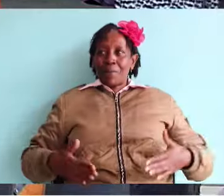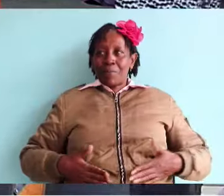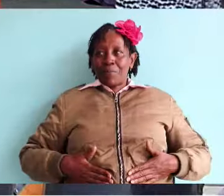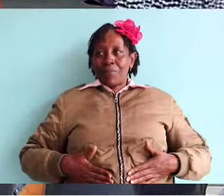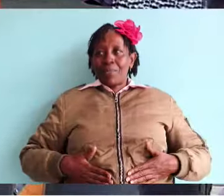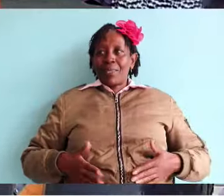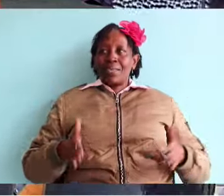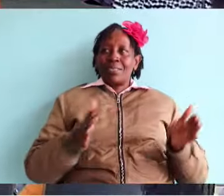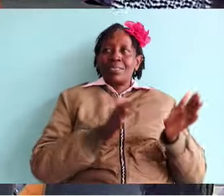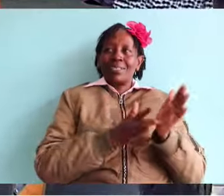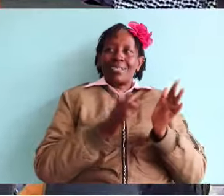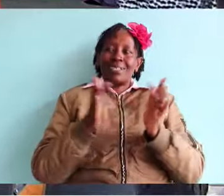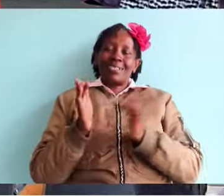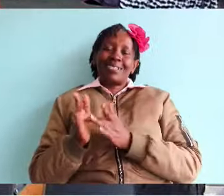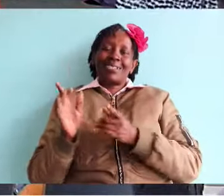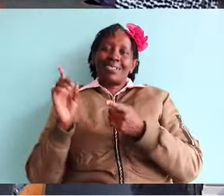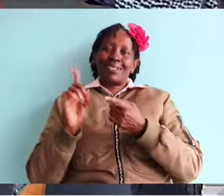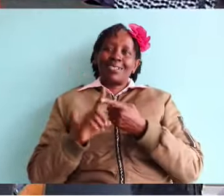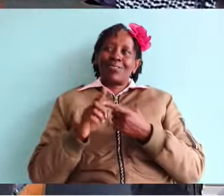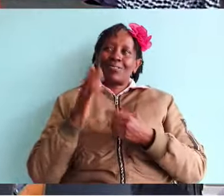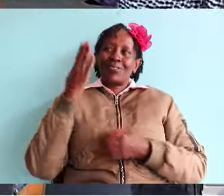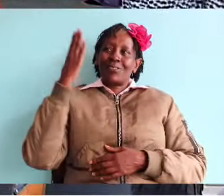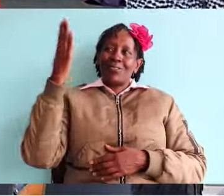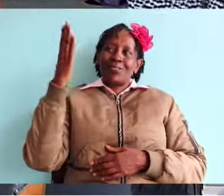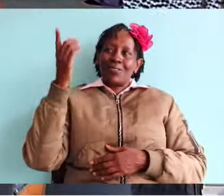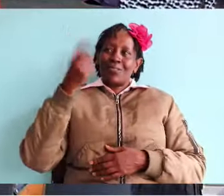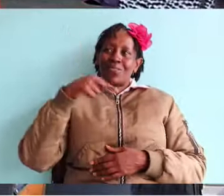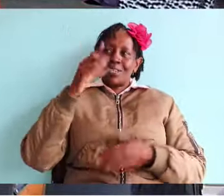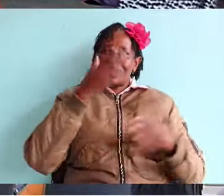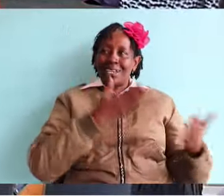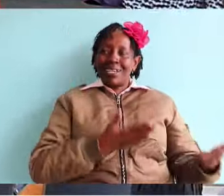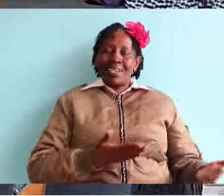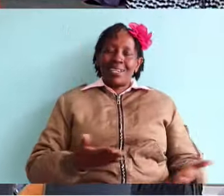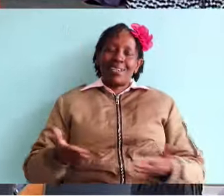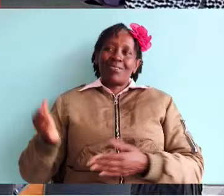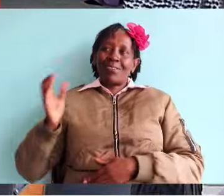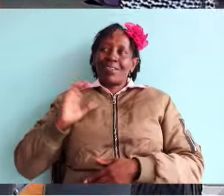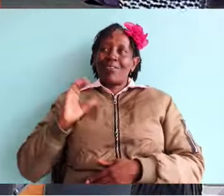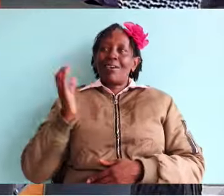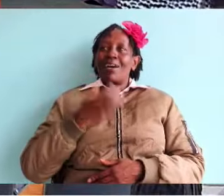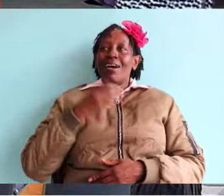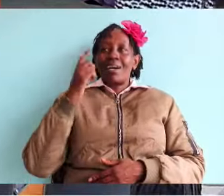veins. Jesus, to You we lift our eyes.